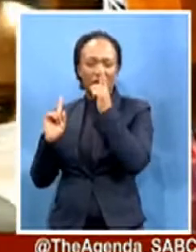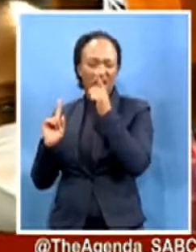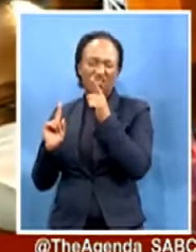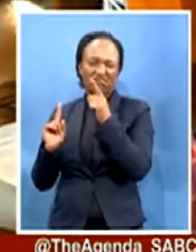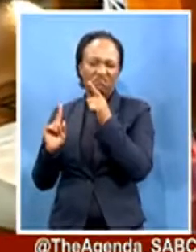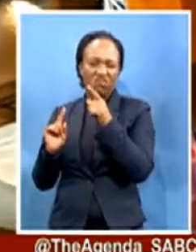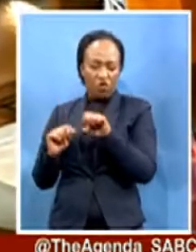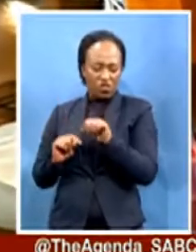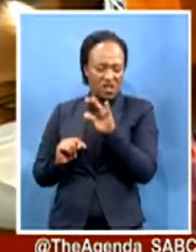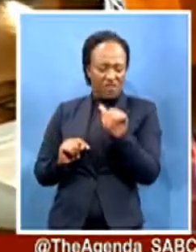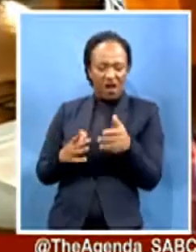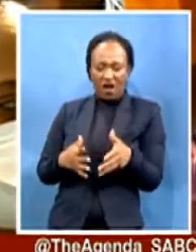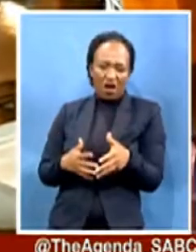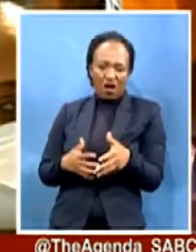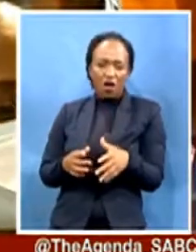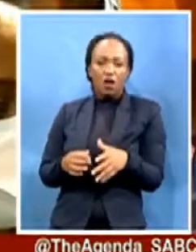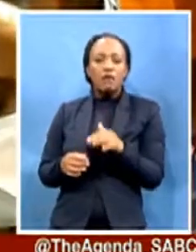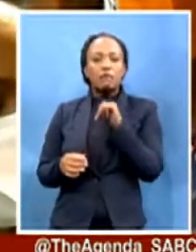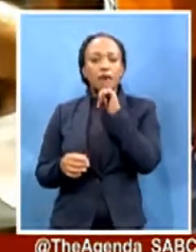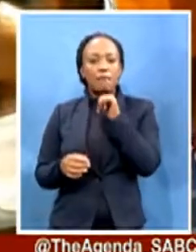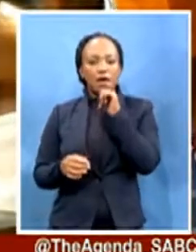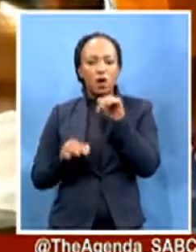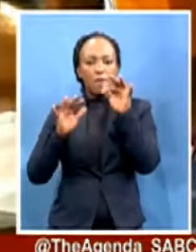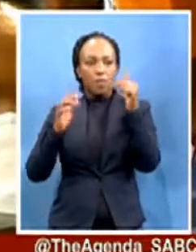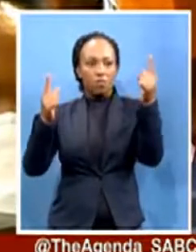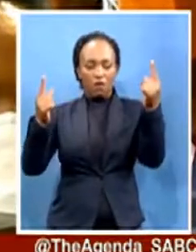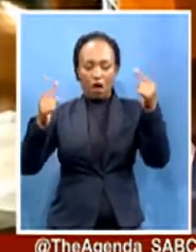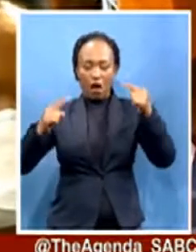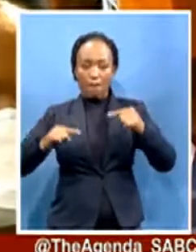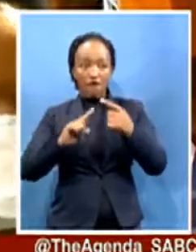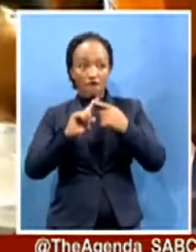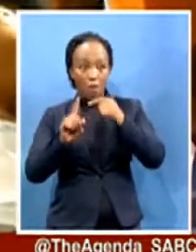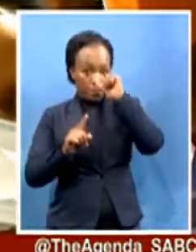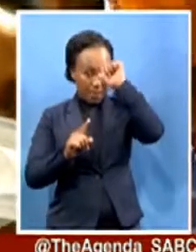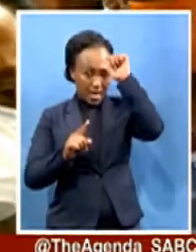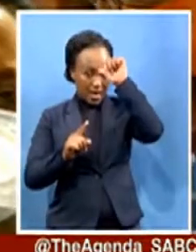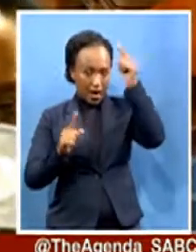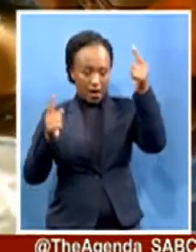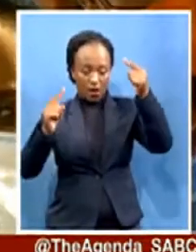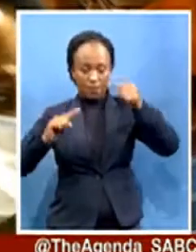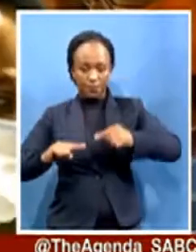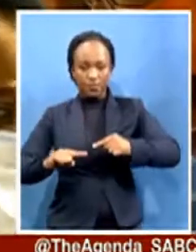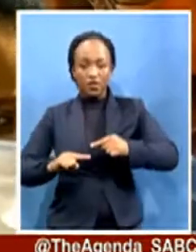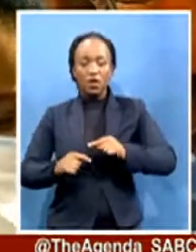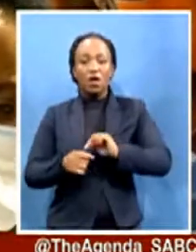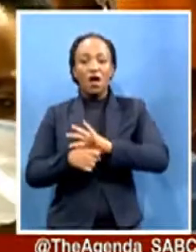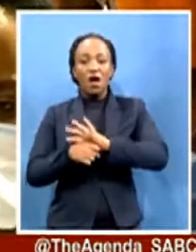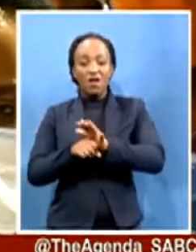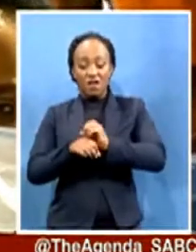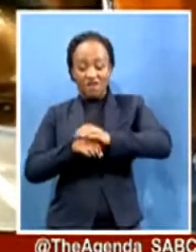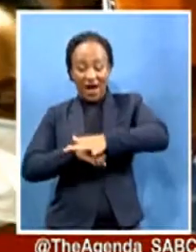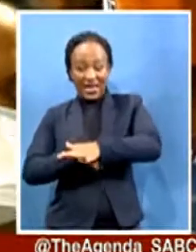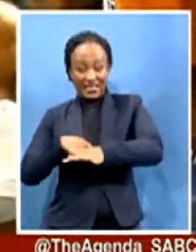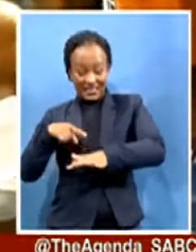India with a variant that comes from India, we still have a variant that can cause more problems for us. So we need to actually